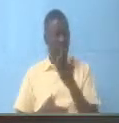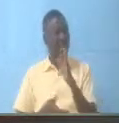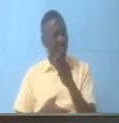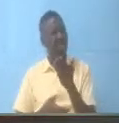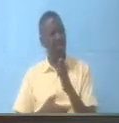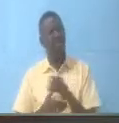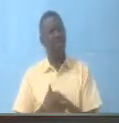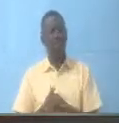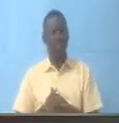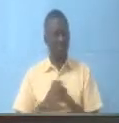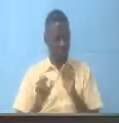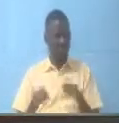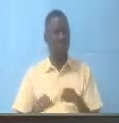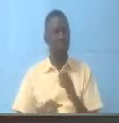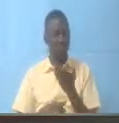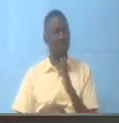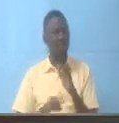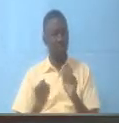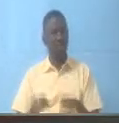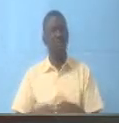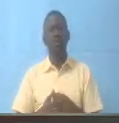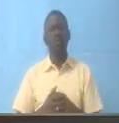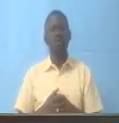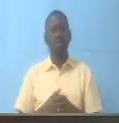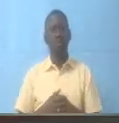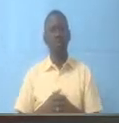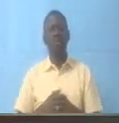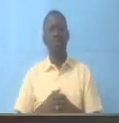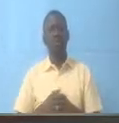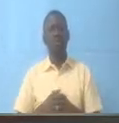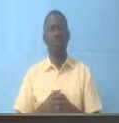That may well be. waaw mun naa nekk.